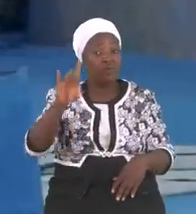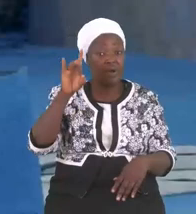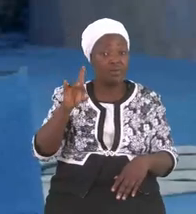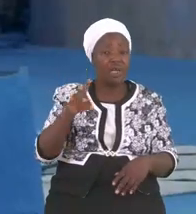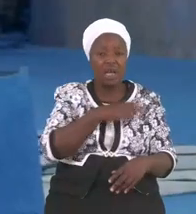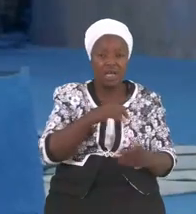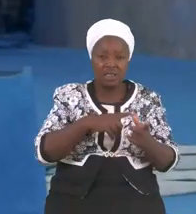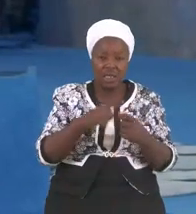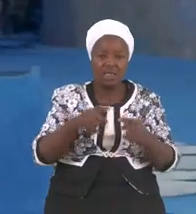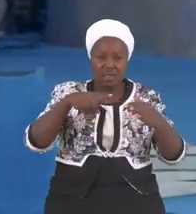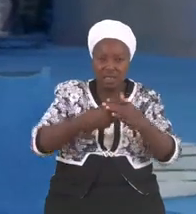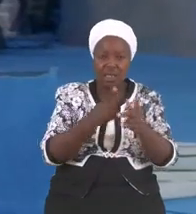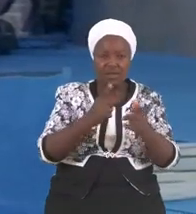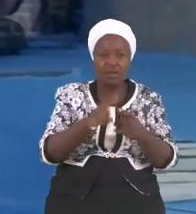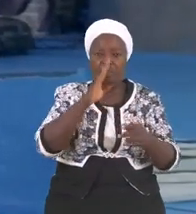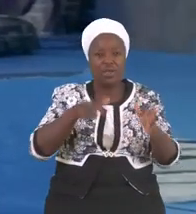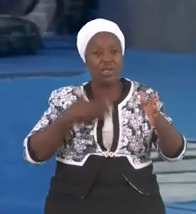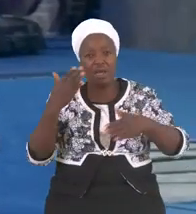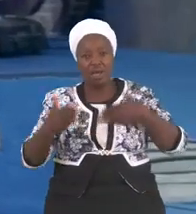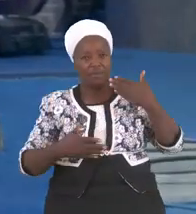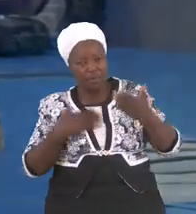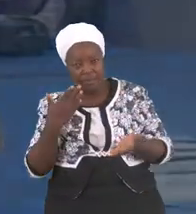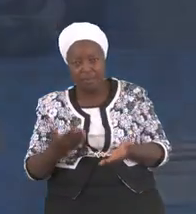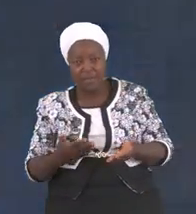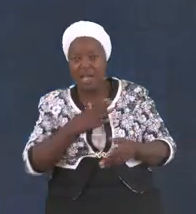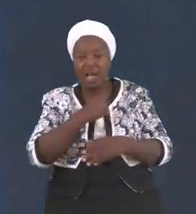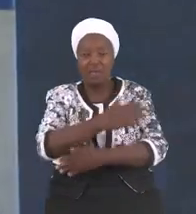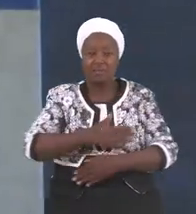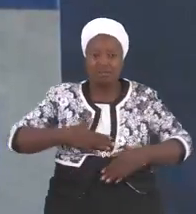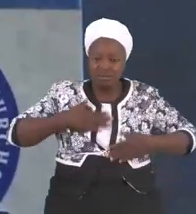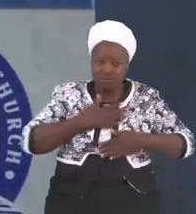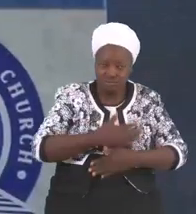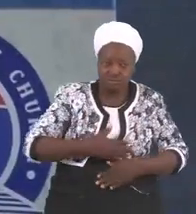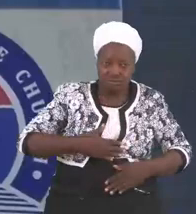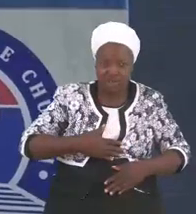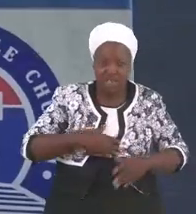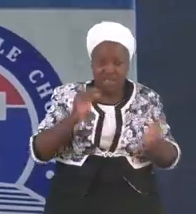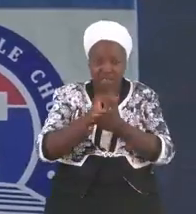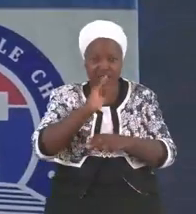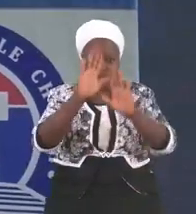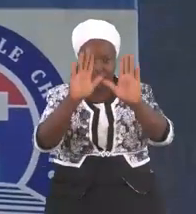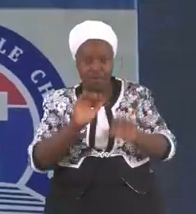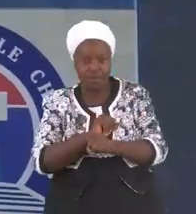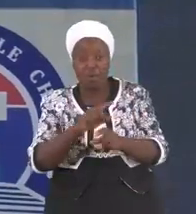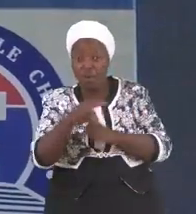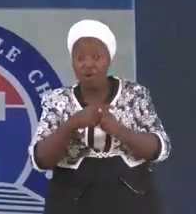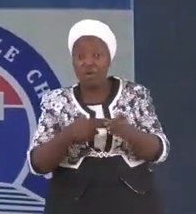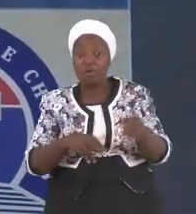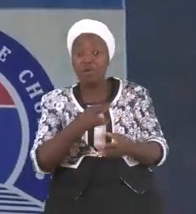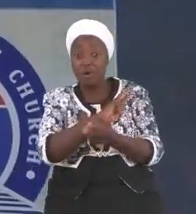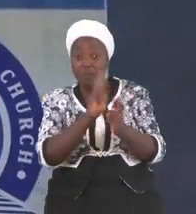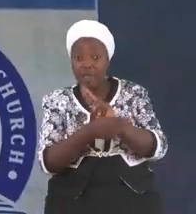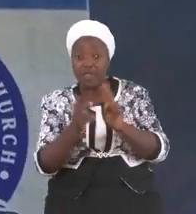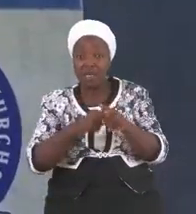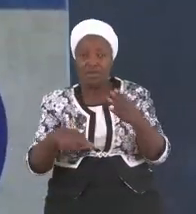began to be merry. That's miracle when you repent and then you return and the Lord receives